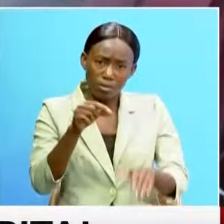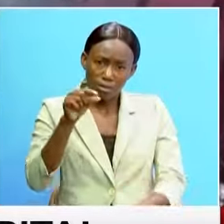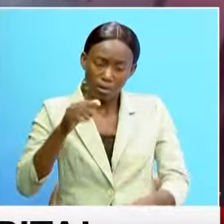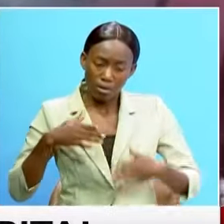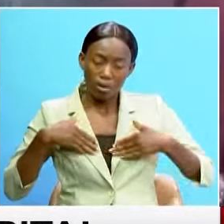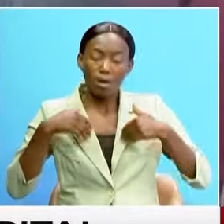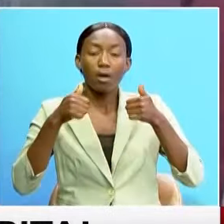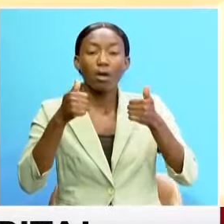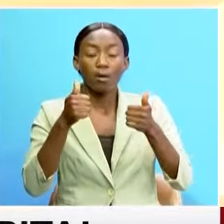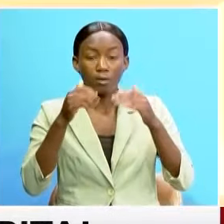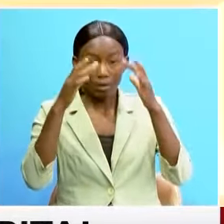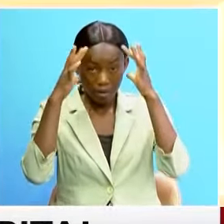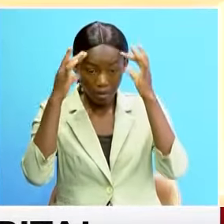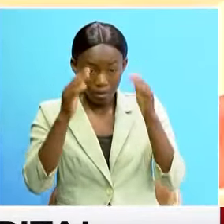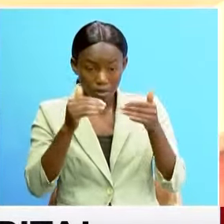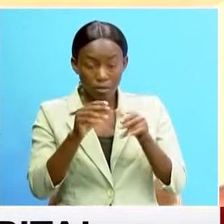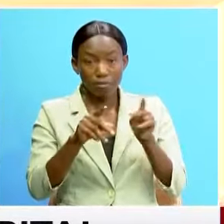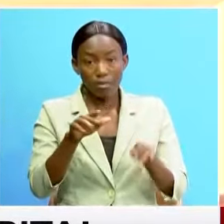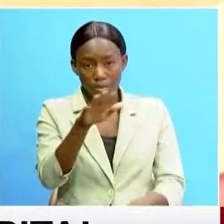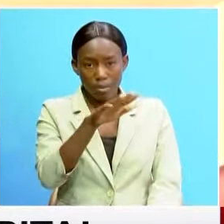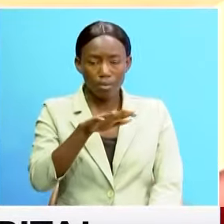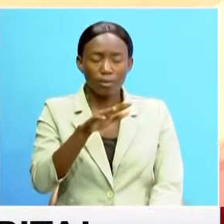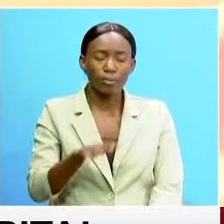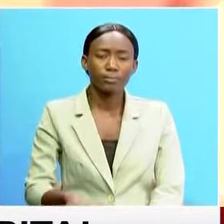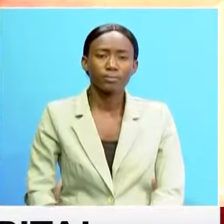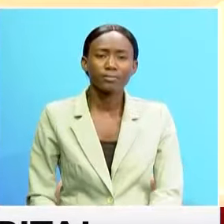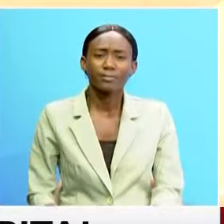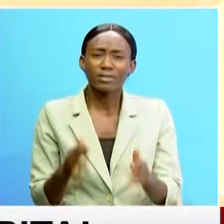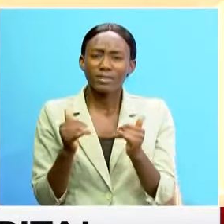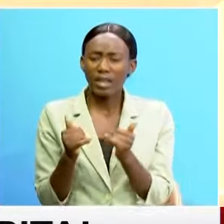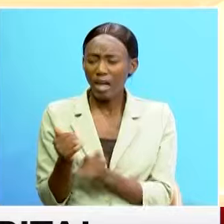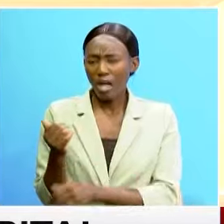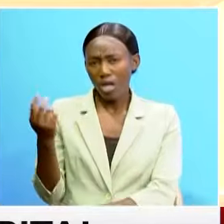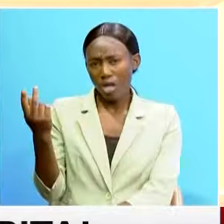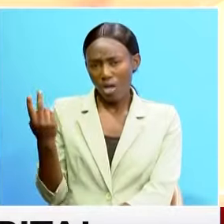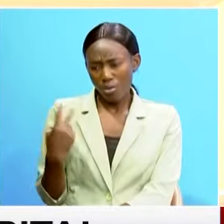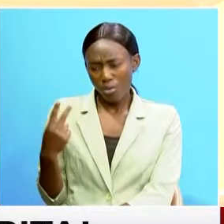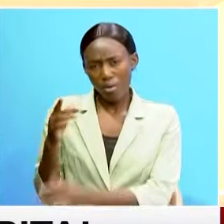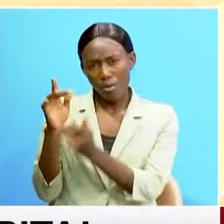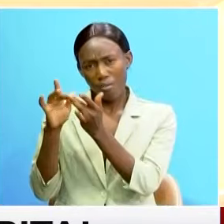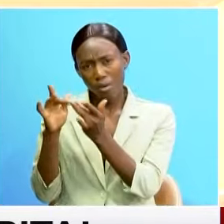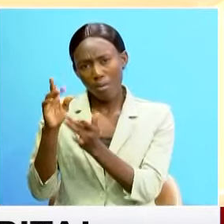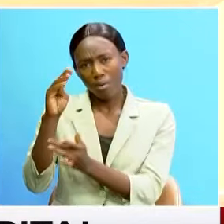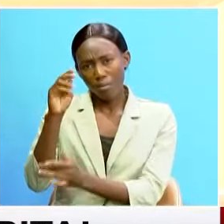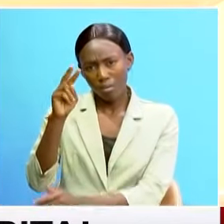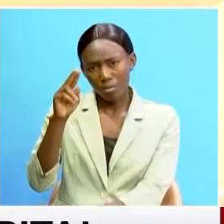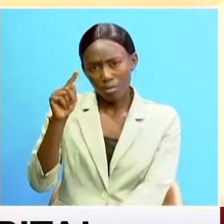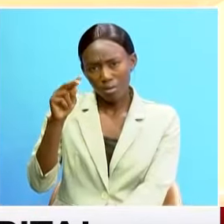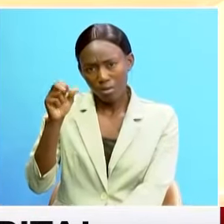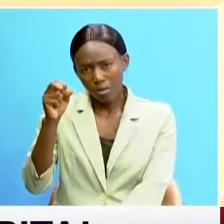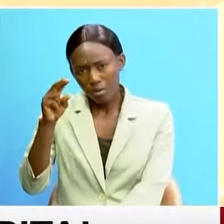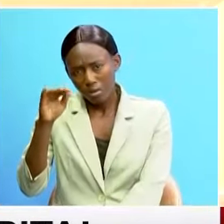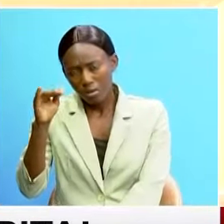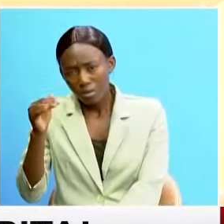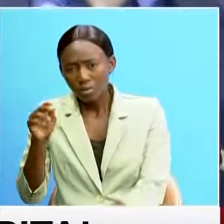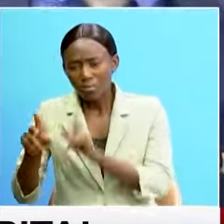its citizens. The network between the British people and the Zambian people is an